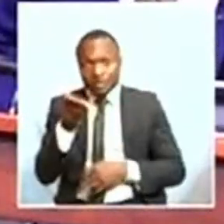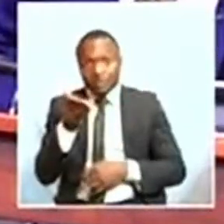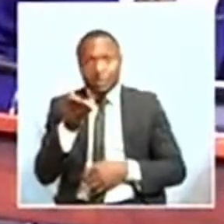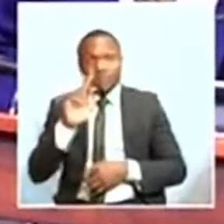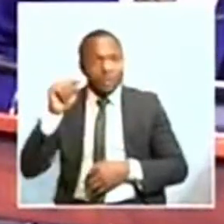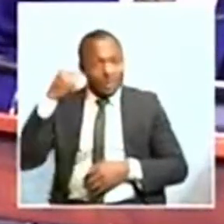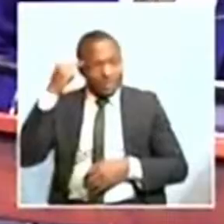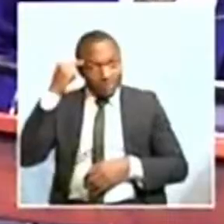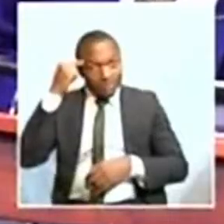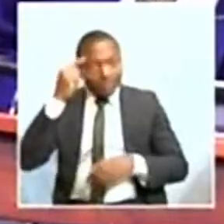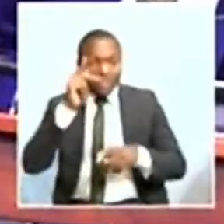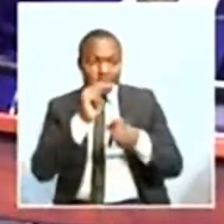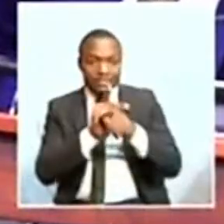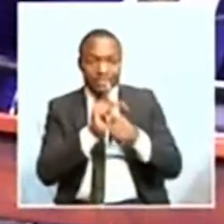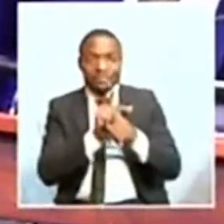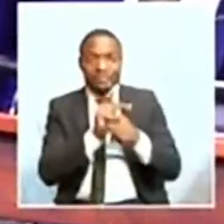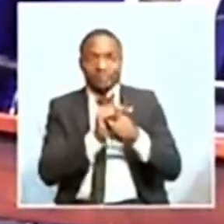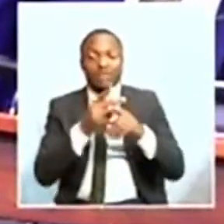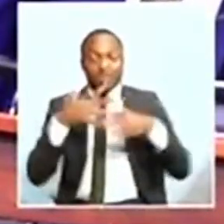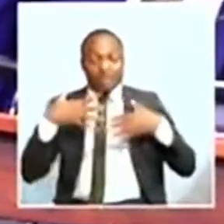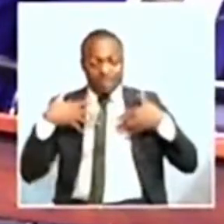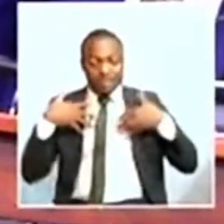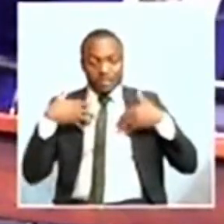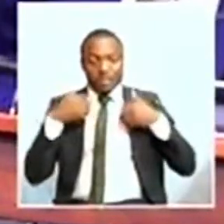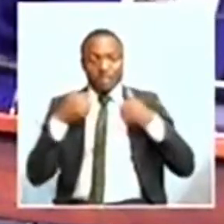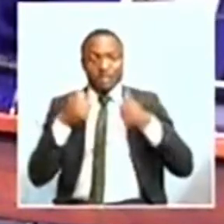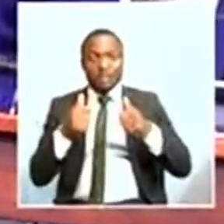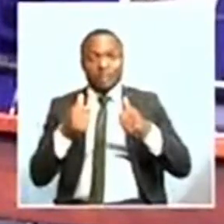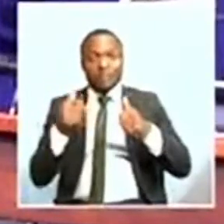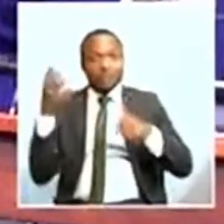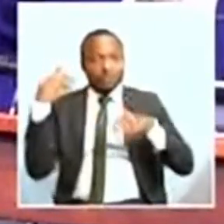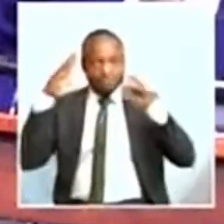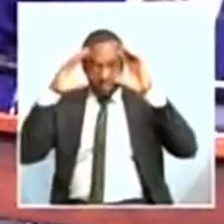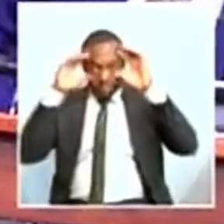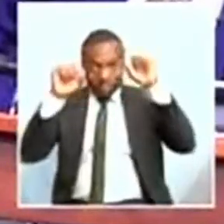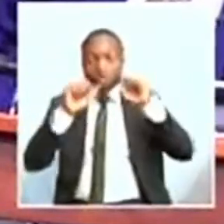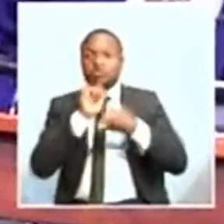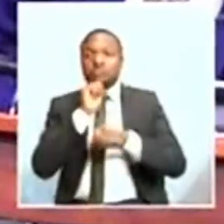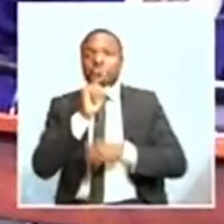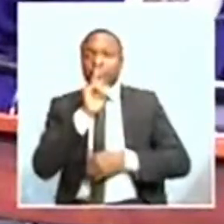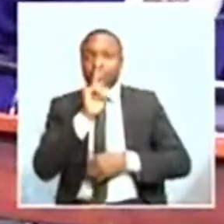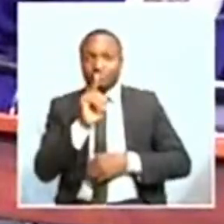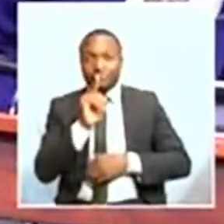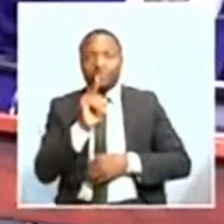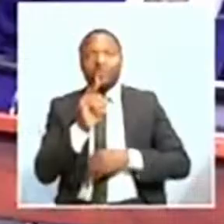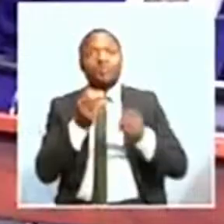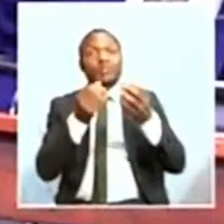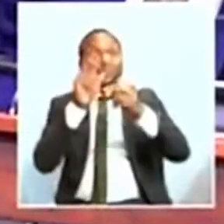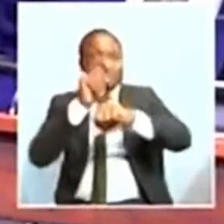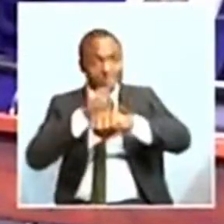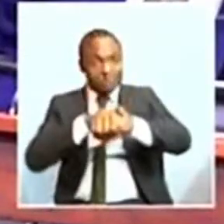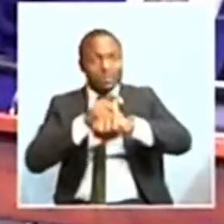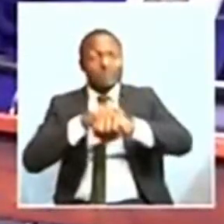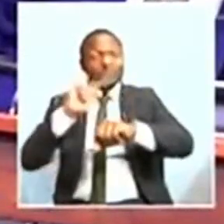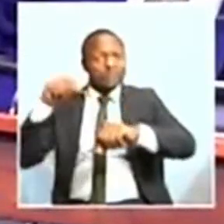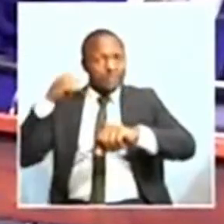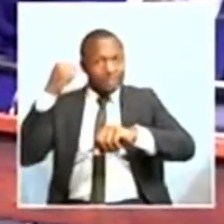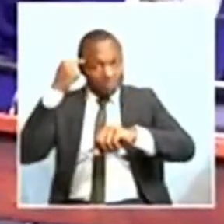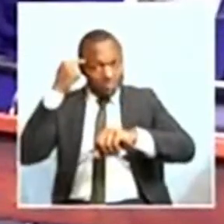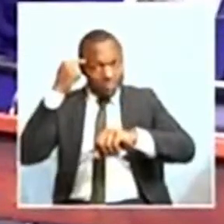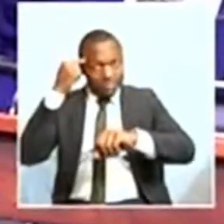president is actually factual. From where I stand, Madam Speaker, on a number of times the state have